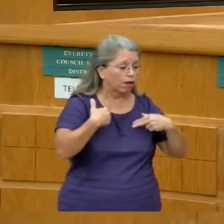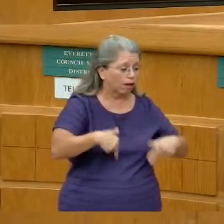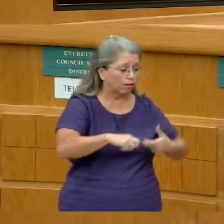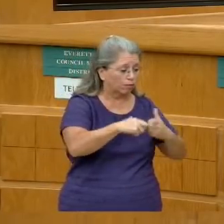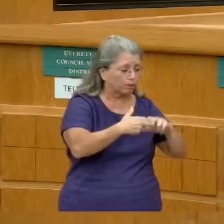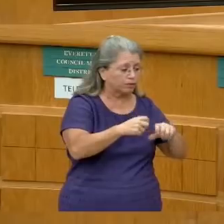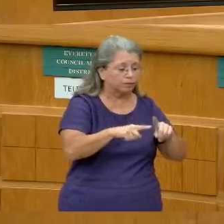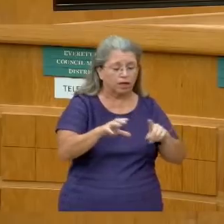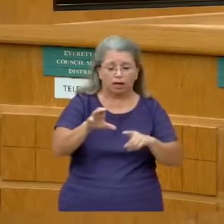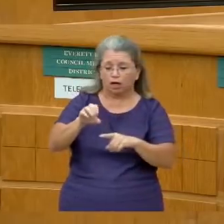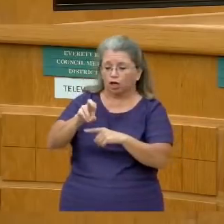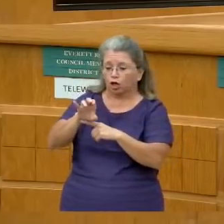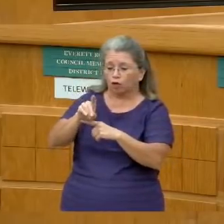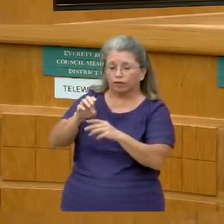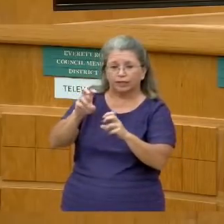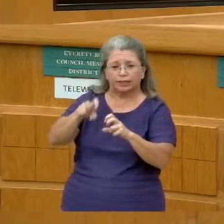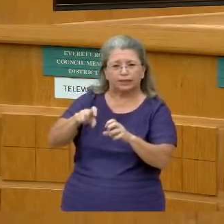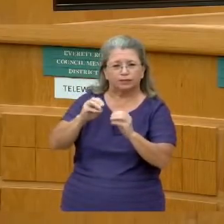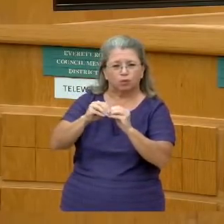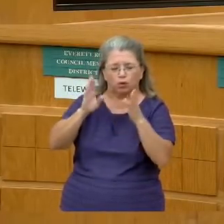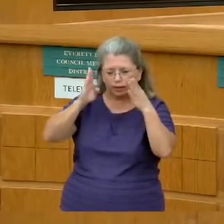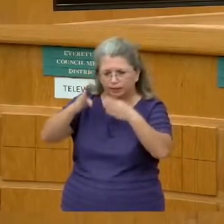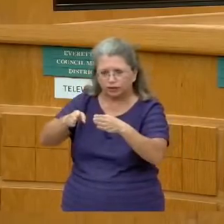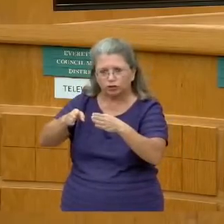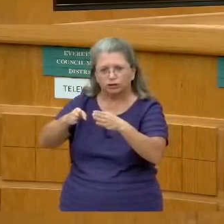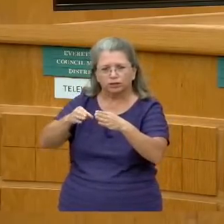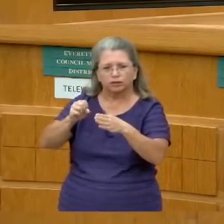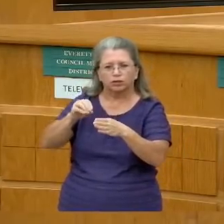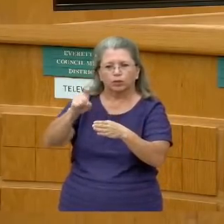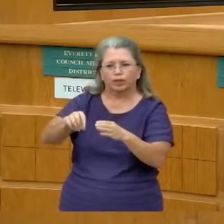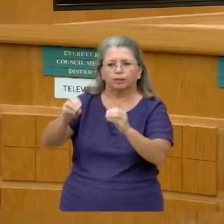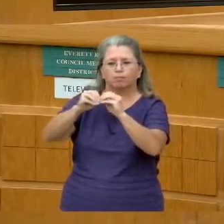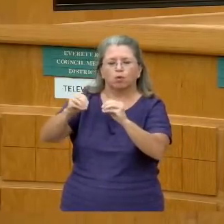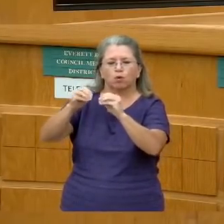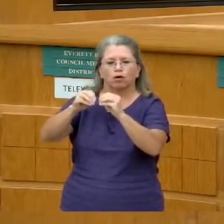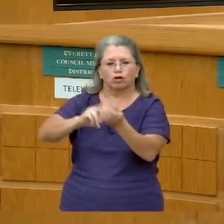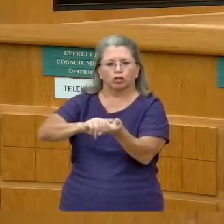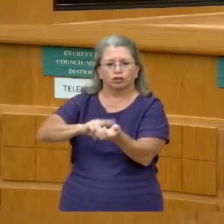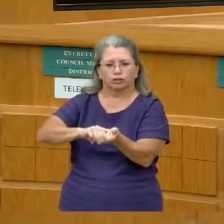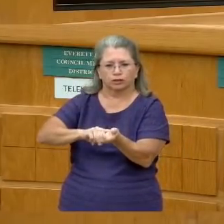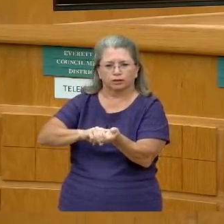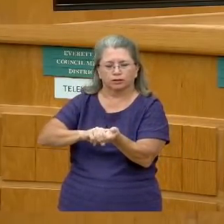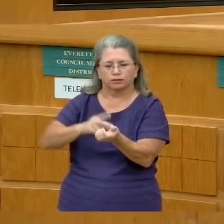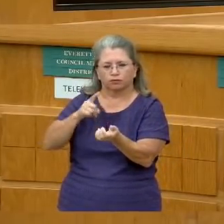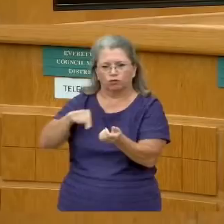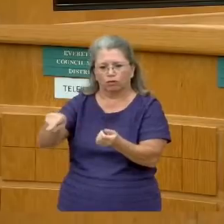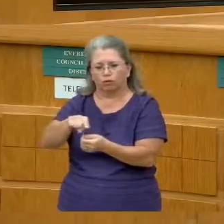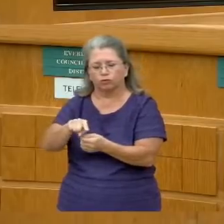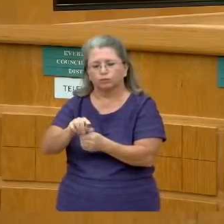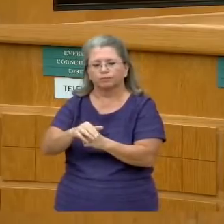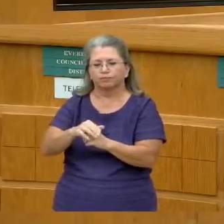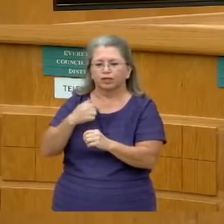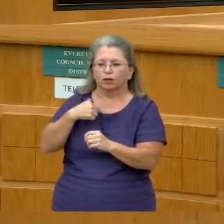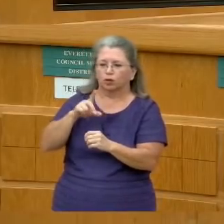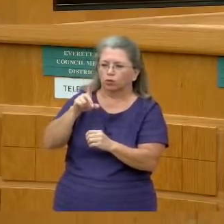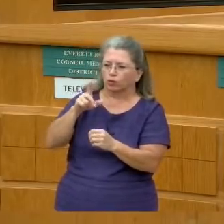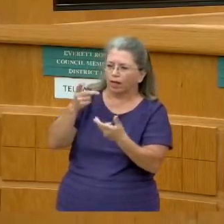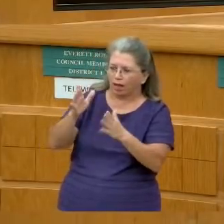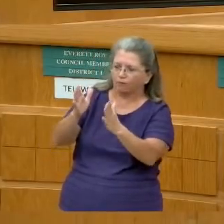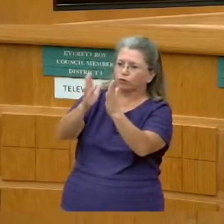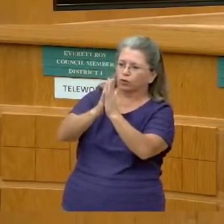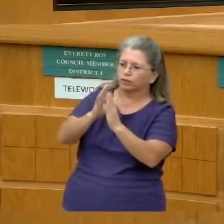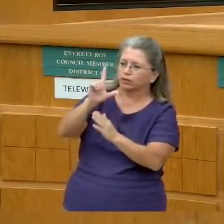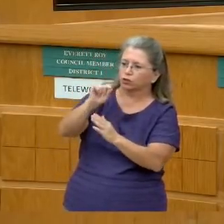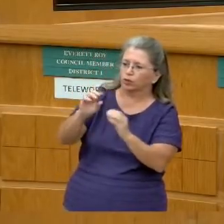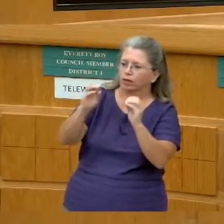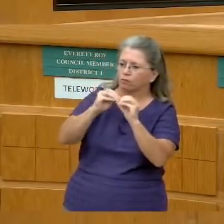care, so we need more nurses because there's more COVID patients. And but we do have a request in for 20 more from the